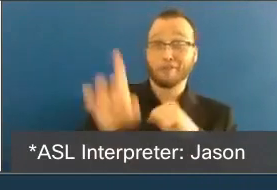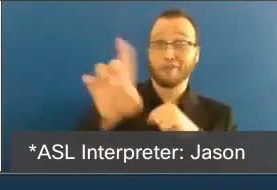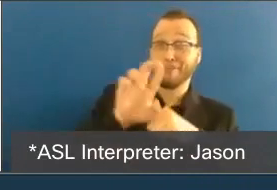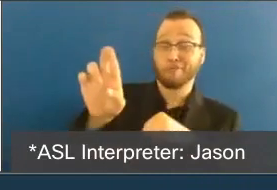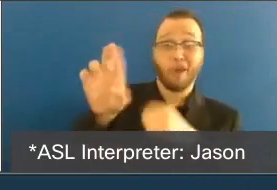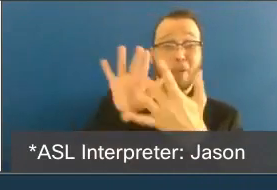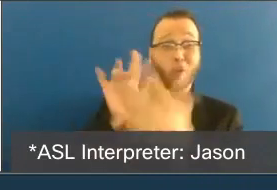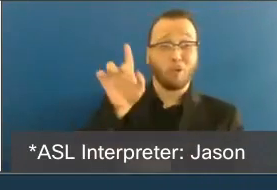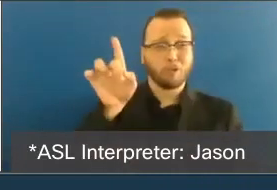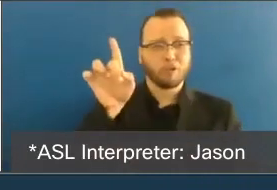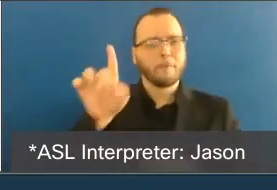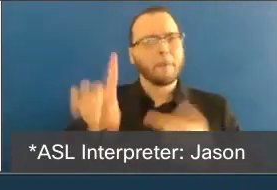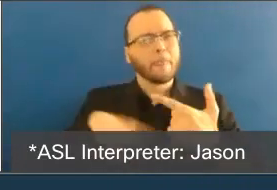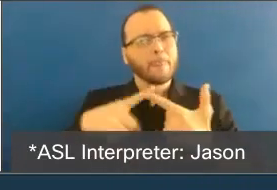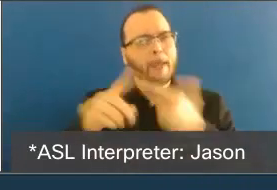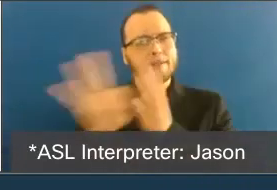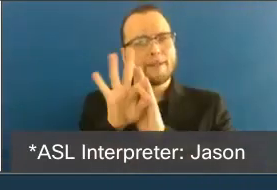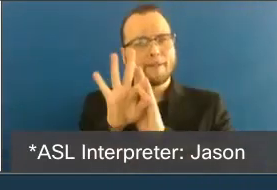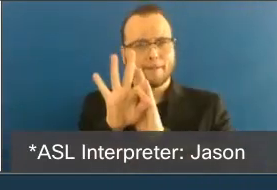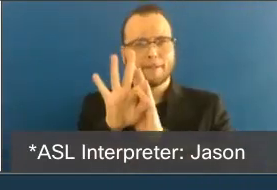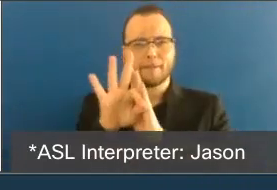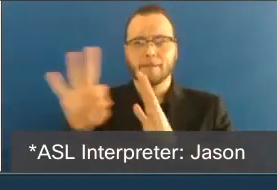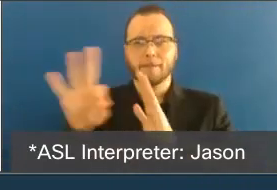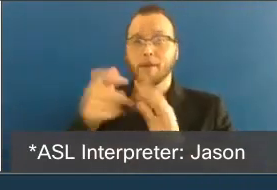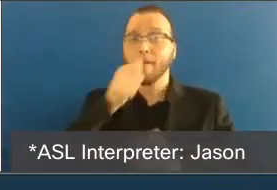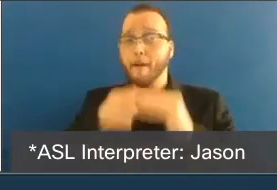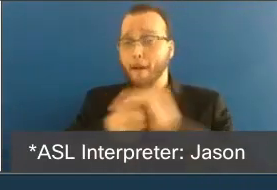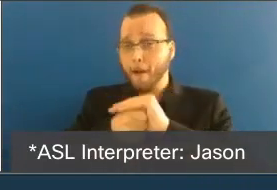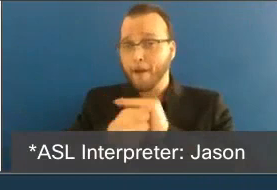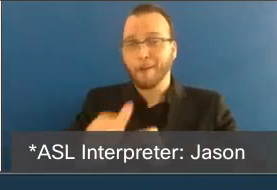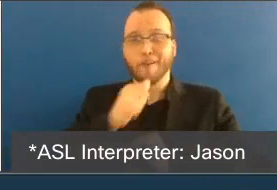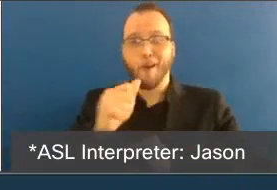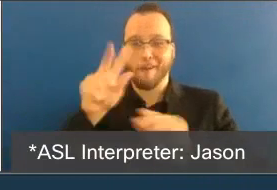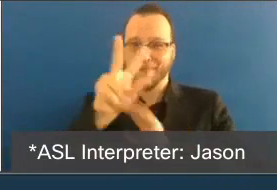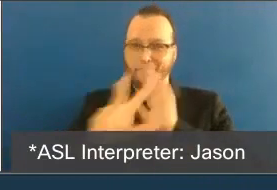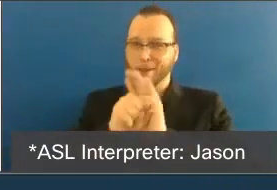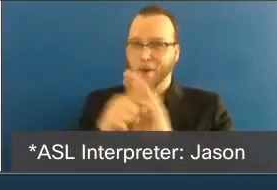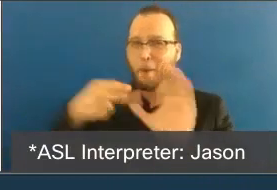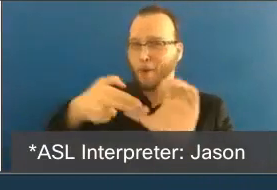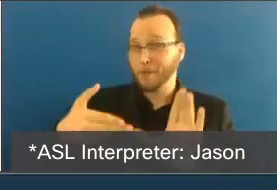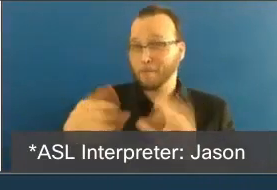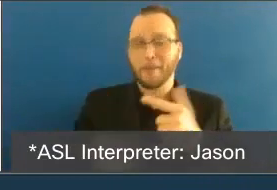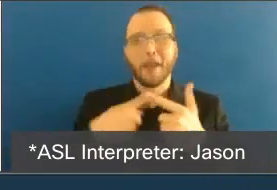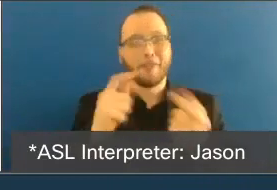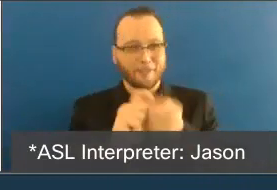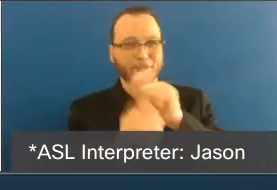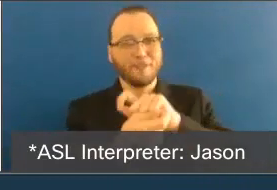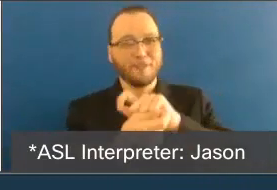screen, then select Hide Non-Video Participants, and then change the layout view to full